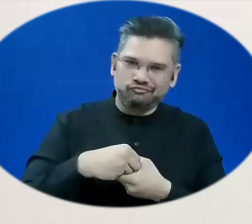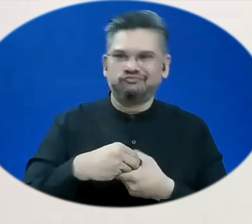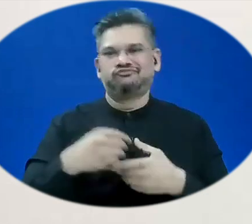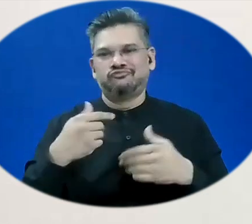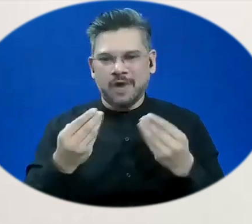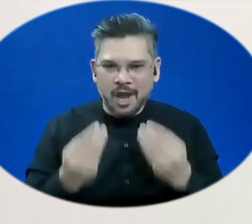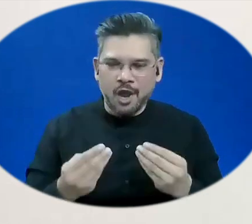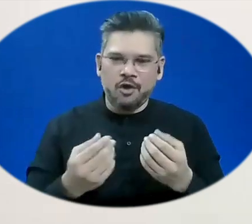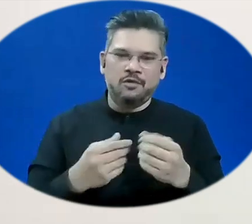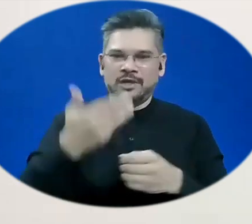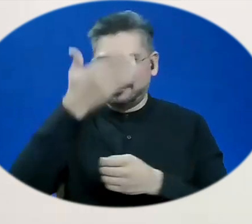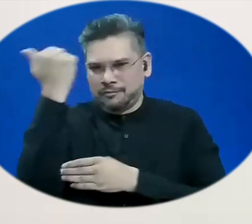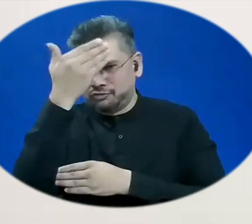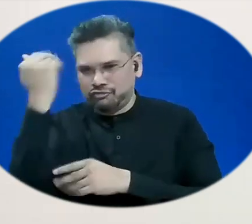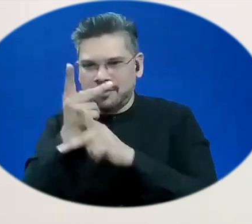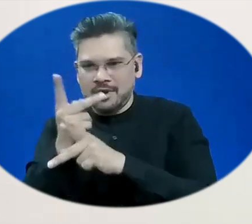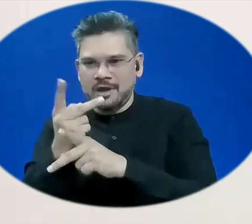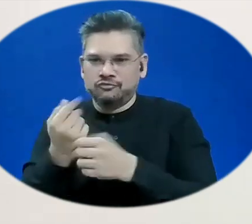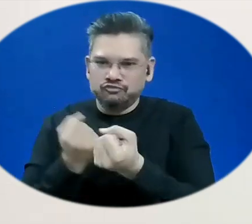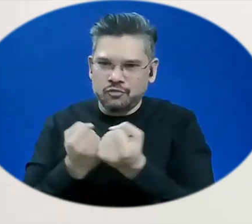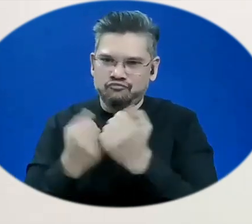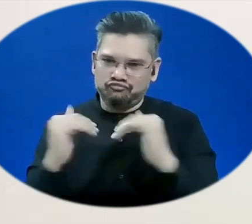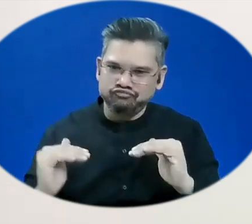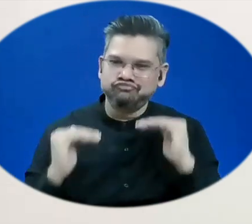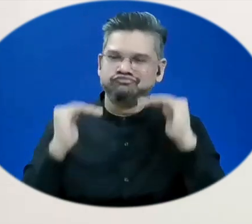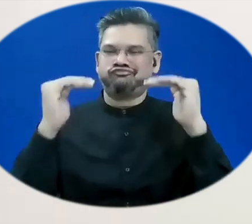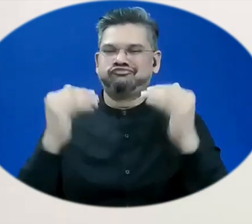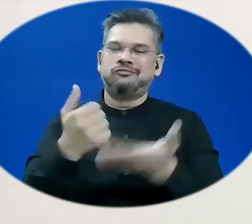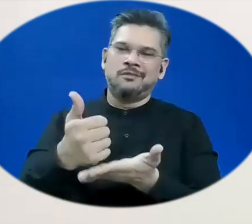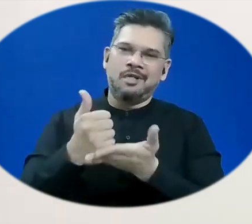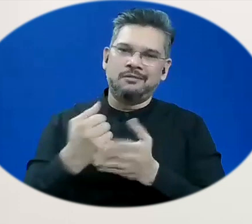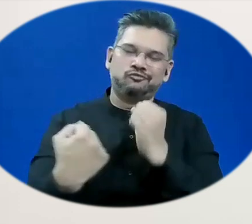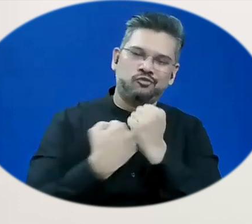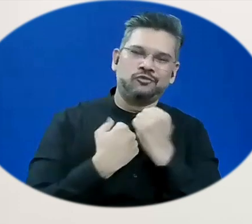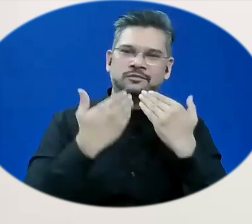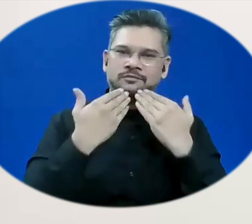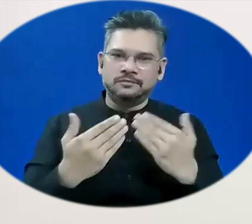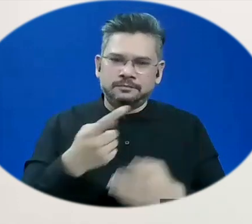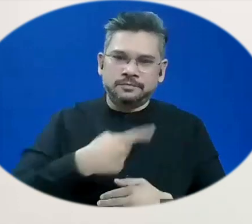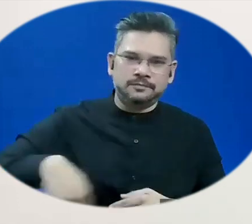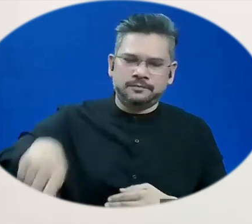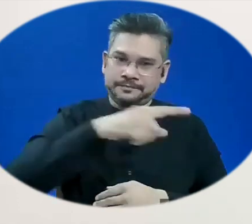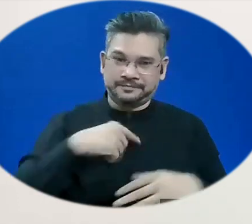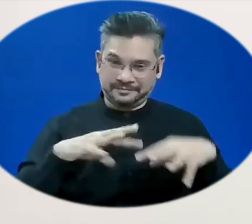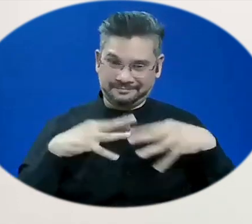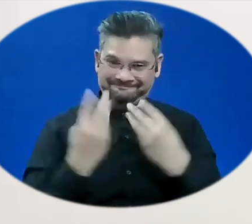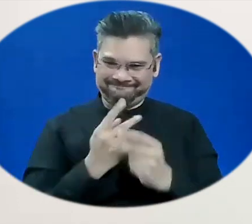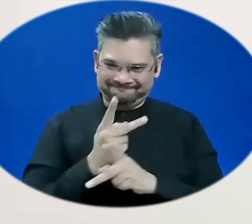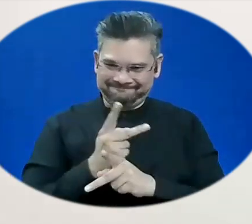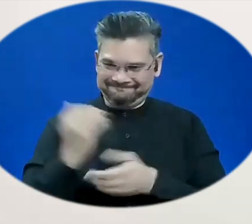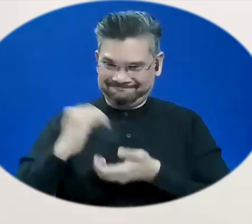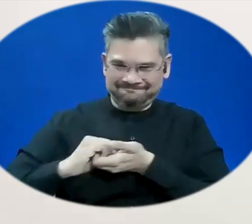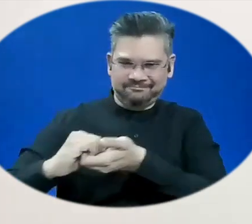support. We, the family care partners, are beyond the symbol of filial piety. We